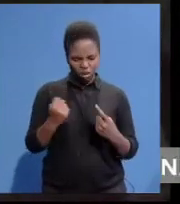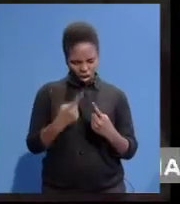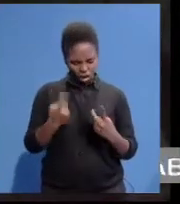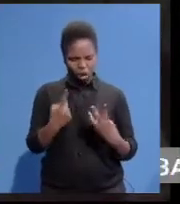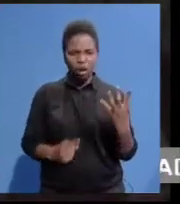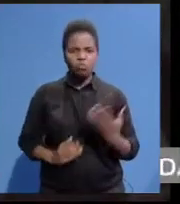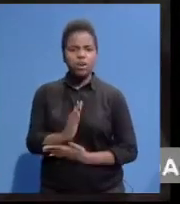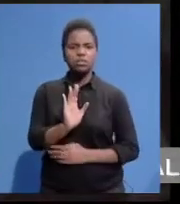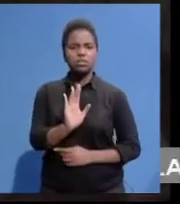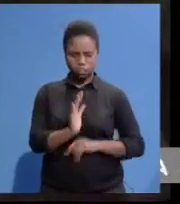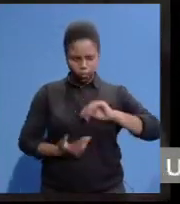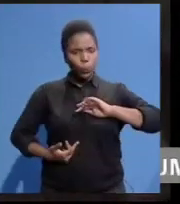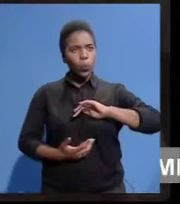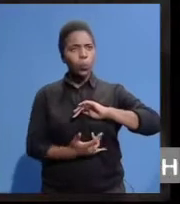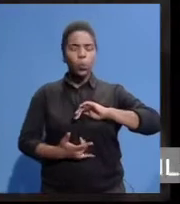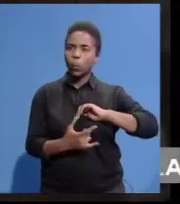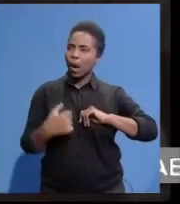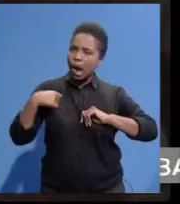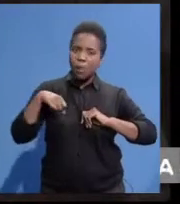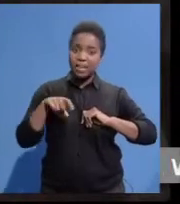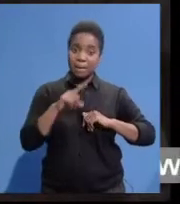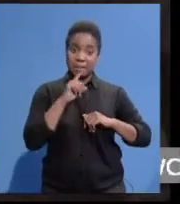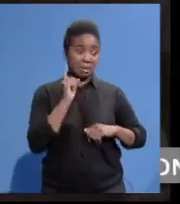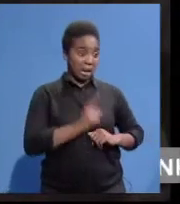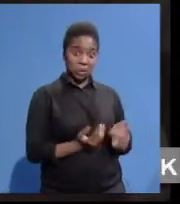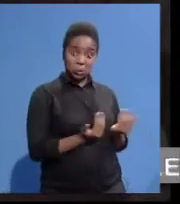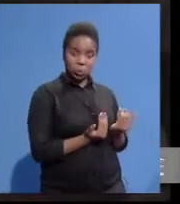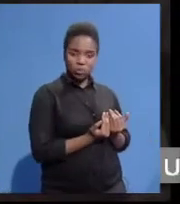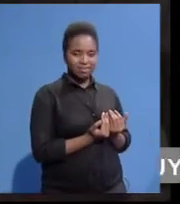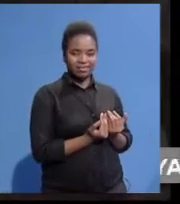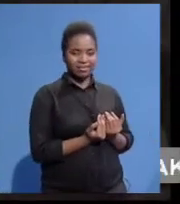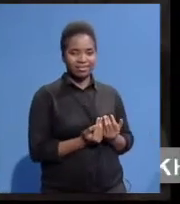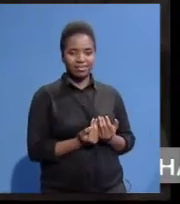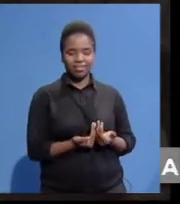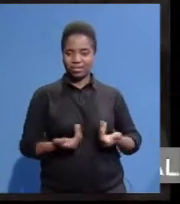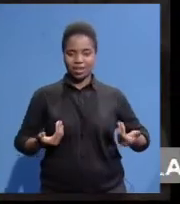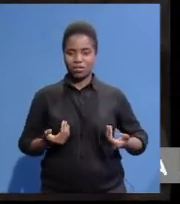rights, you have got aspirations, you have got claims. It has nothing to do with education whatsoever.